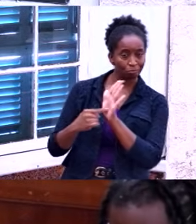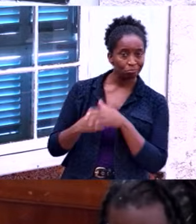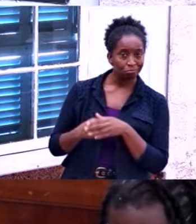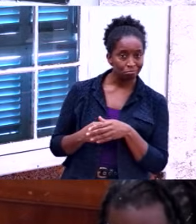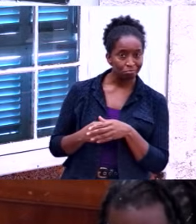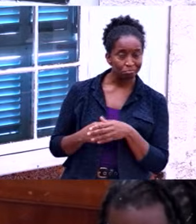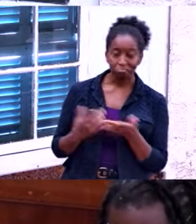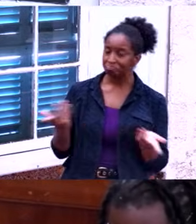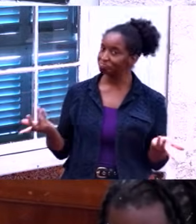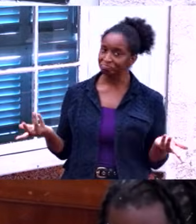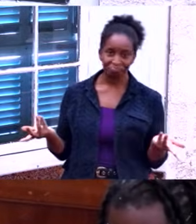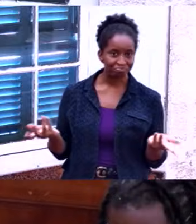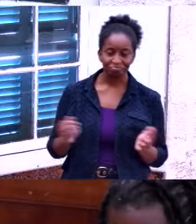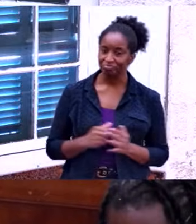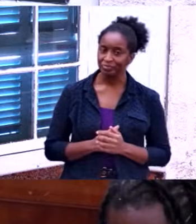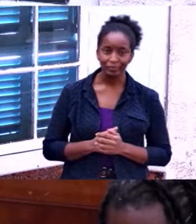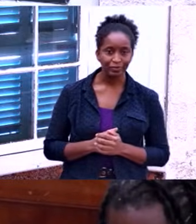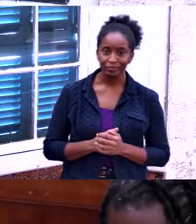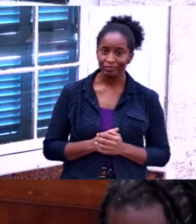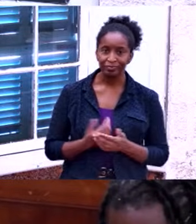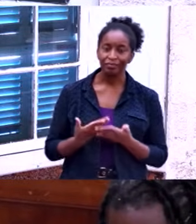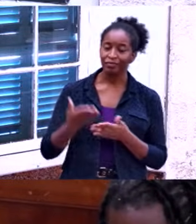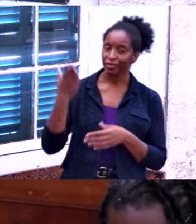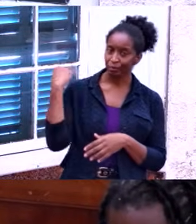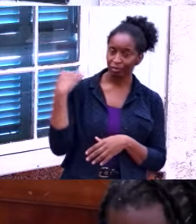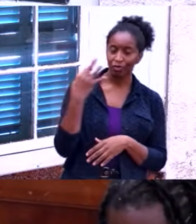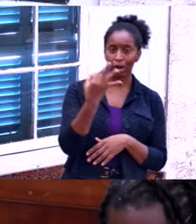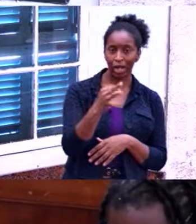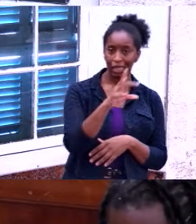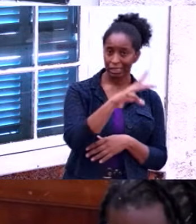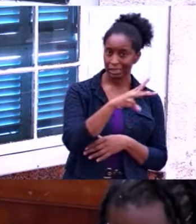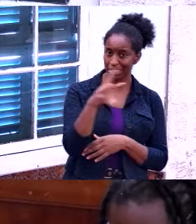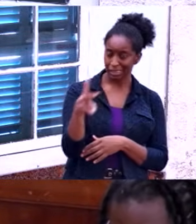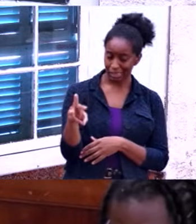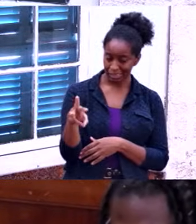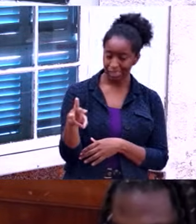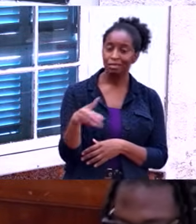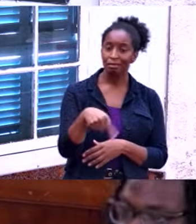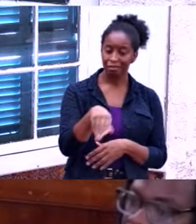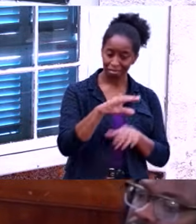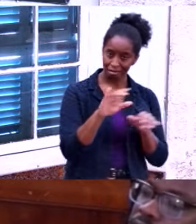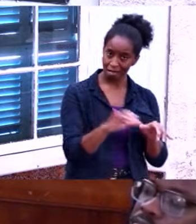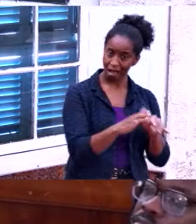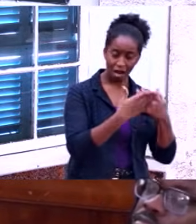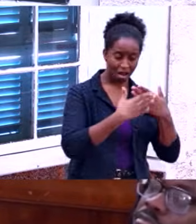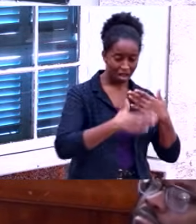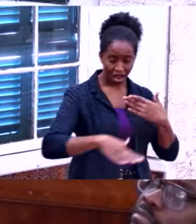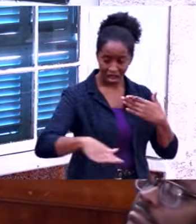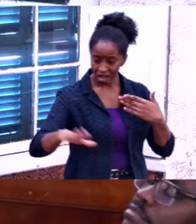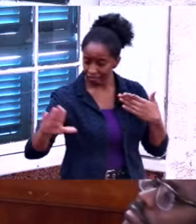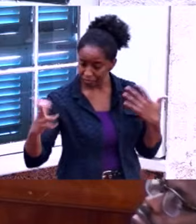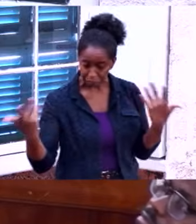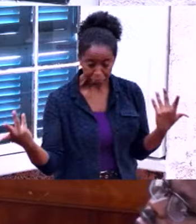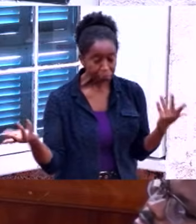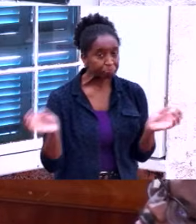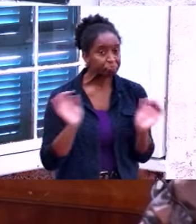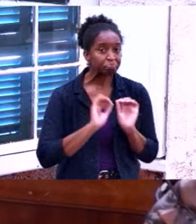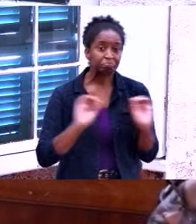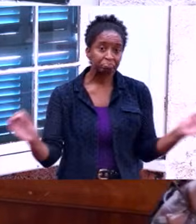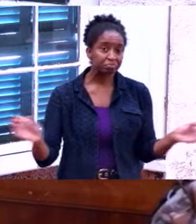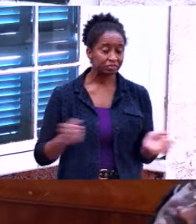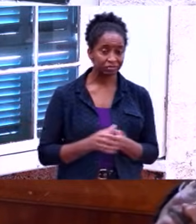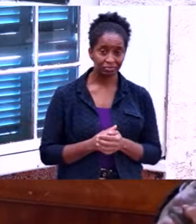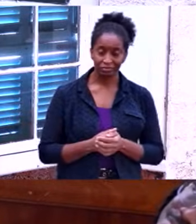have not learned or forgot anything since 1966. That is their mantra. But the country, and you hear this thing, we bringing it on the eve of